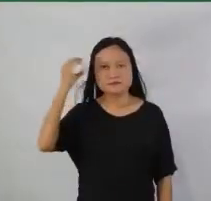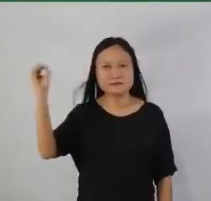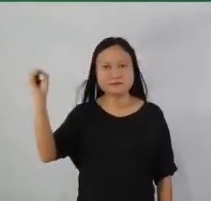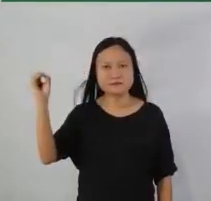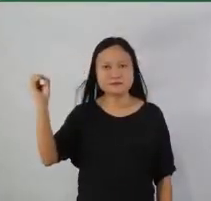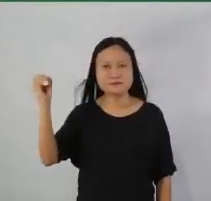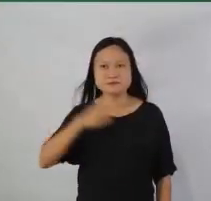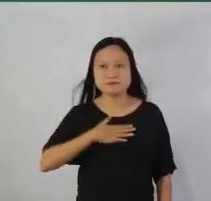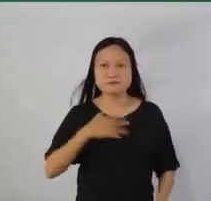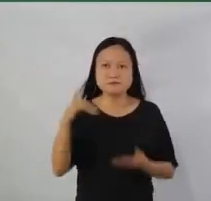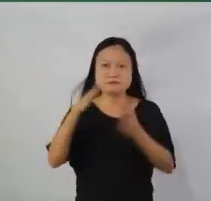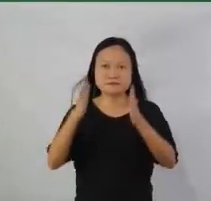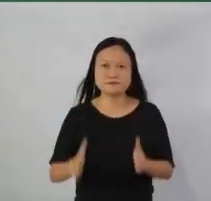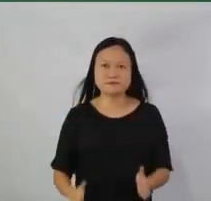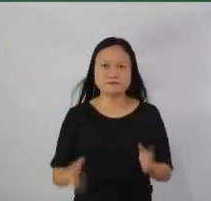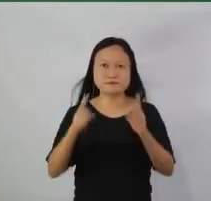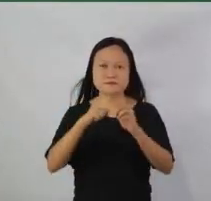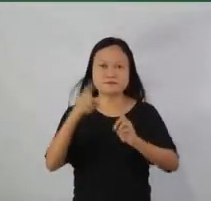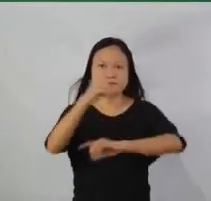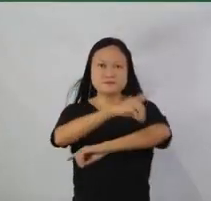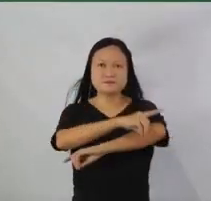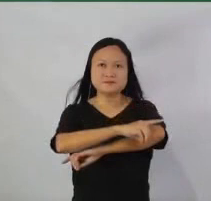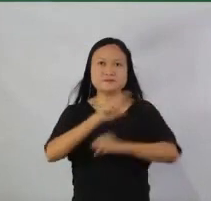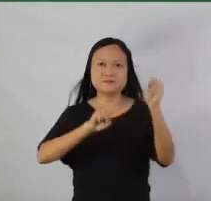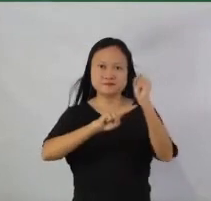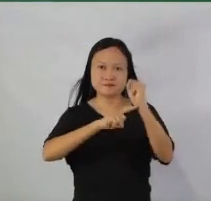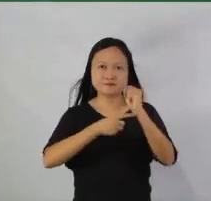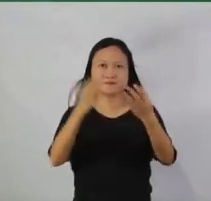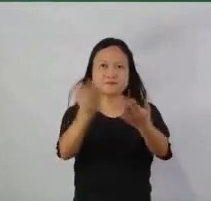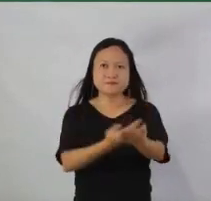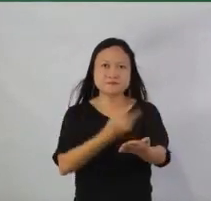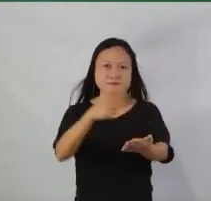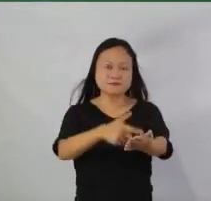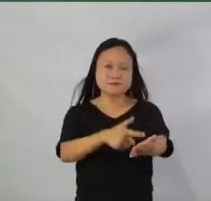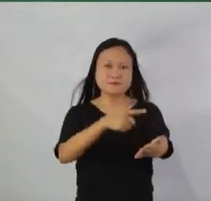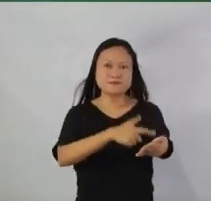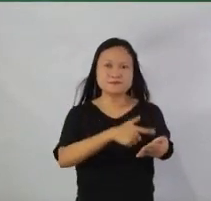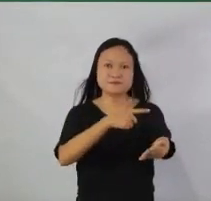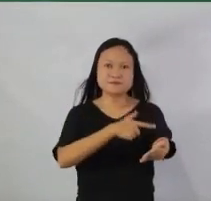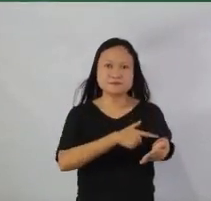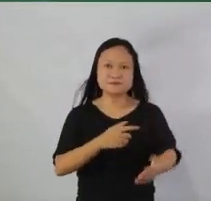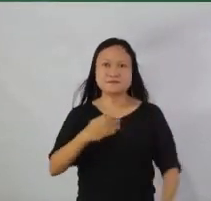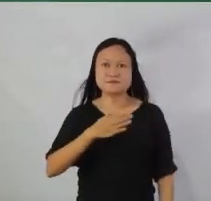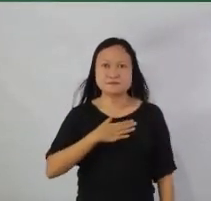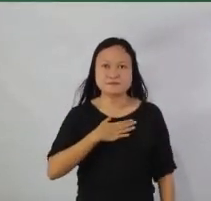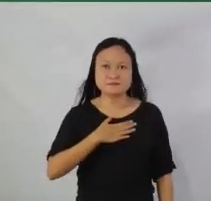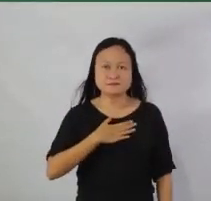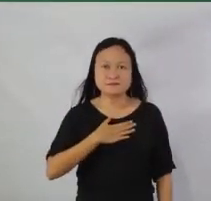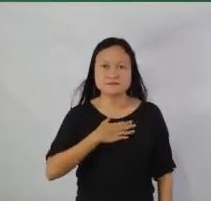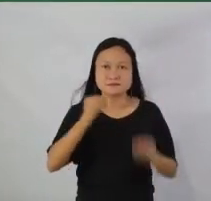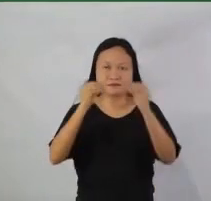Hello, my dear students. Today is another day to start a new lesson. I